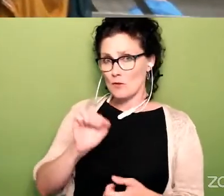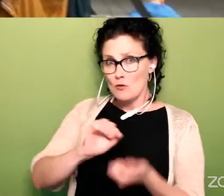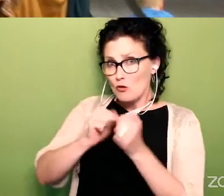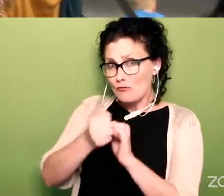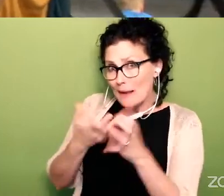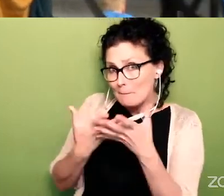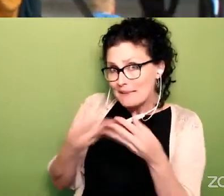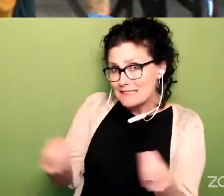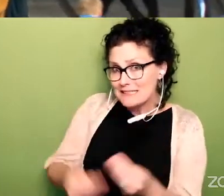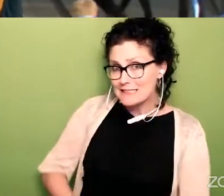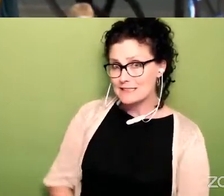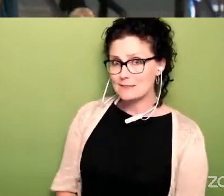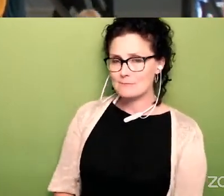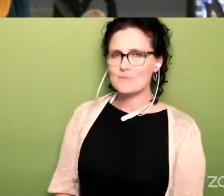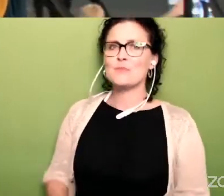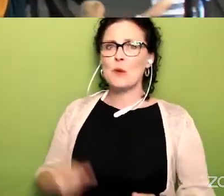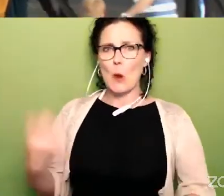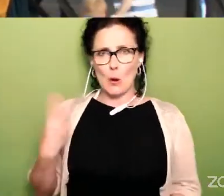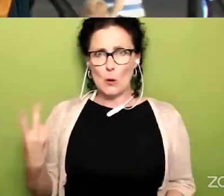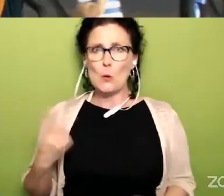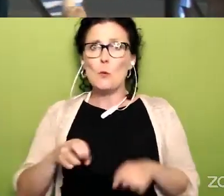to be stuck in this place.